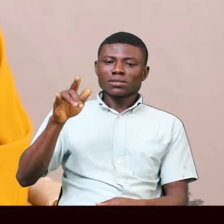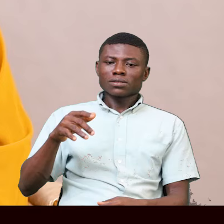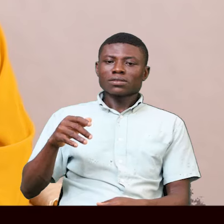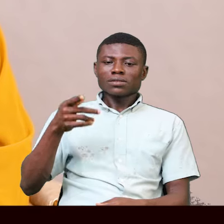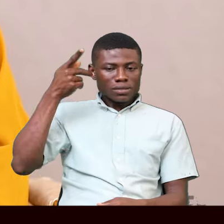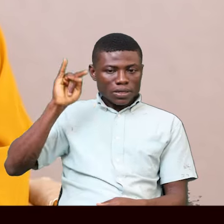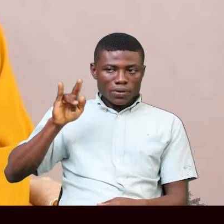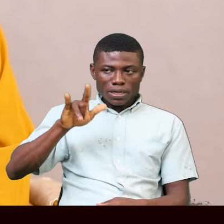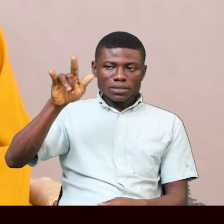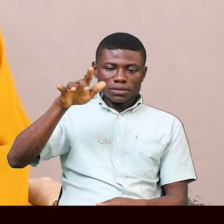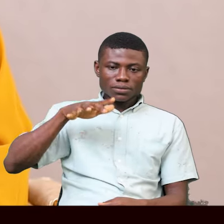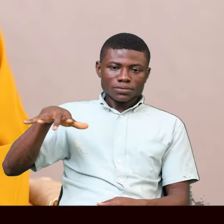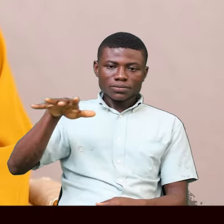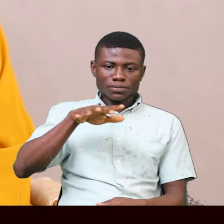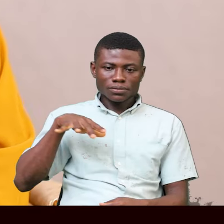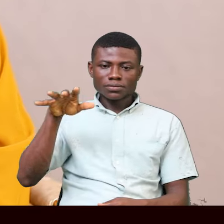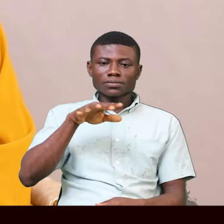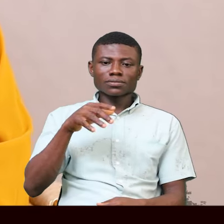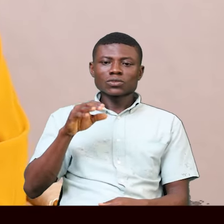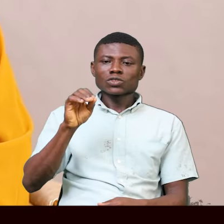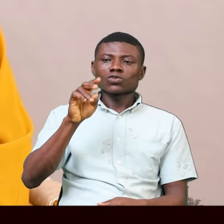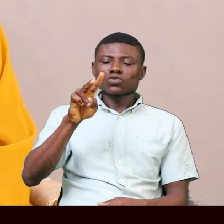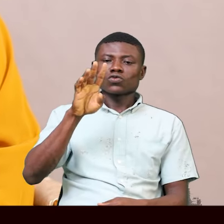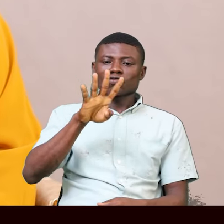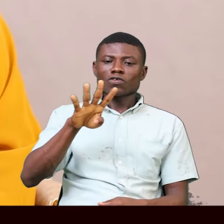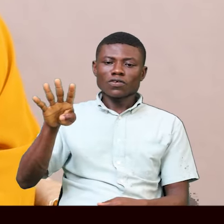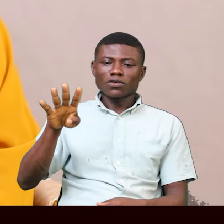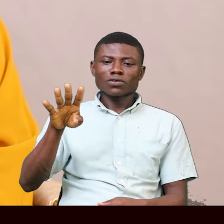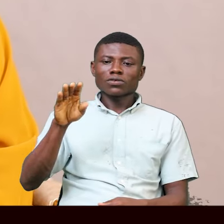for Takrade Airport Region Jiba School Junction